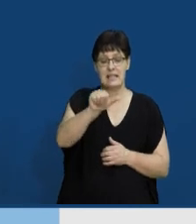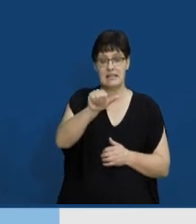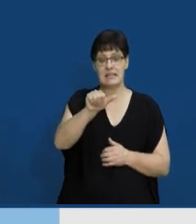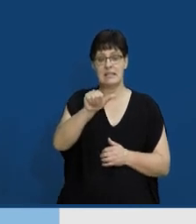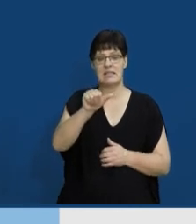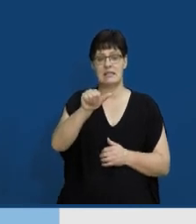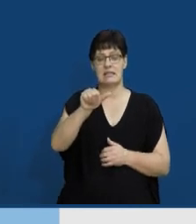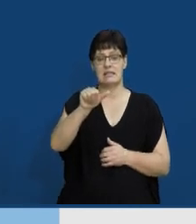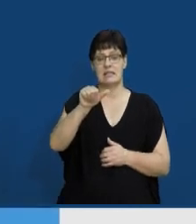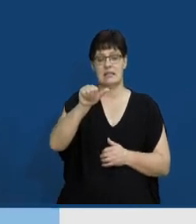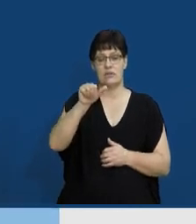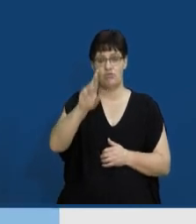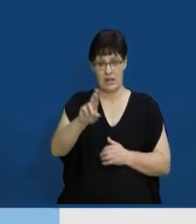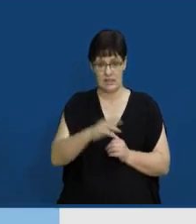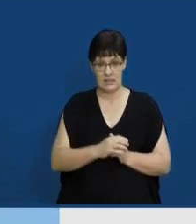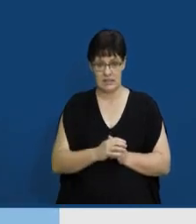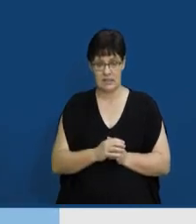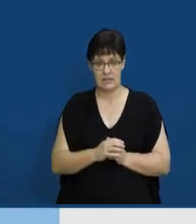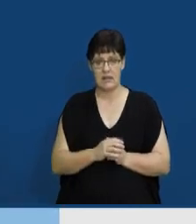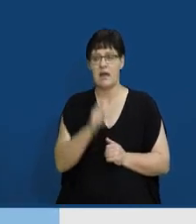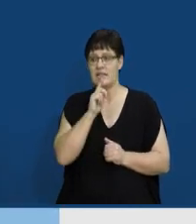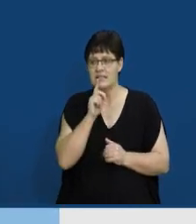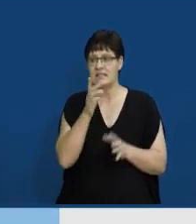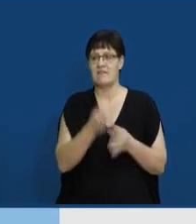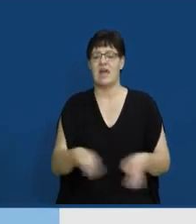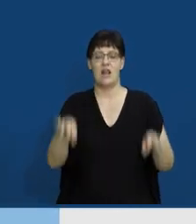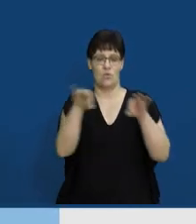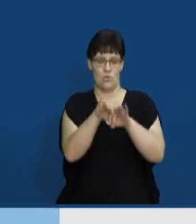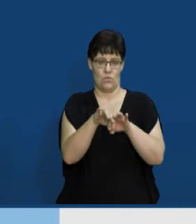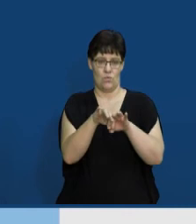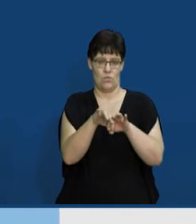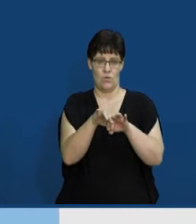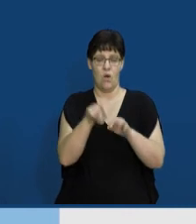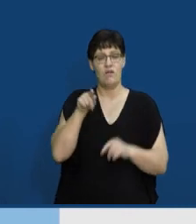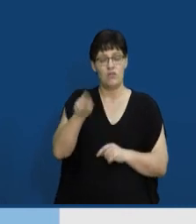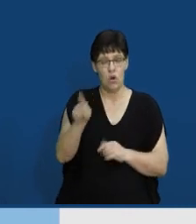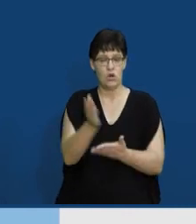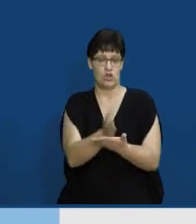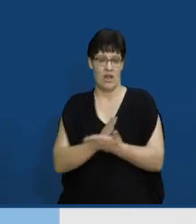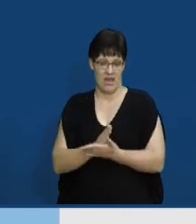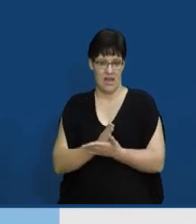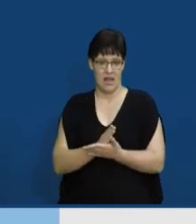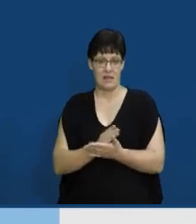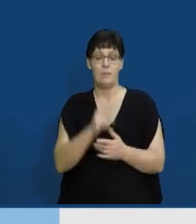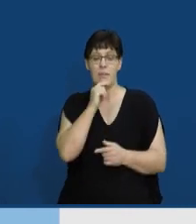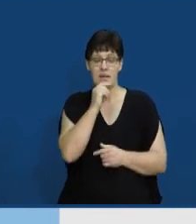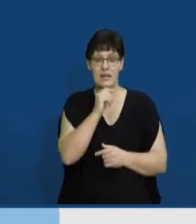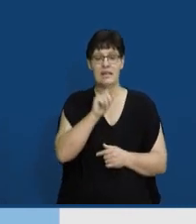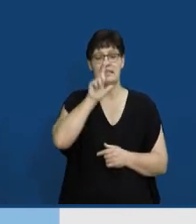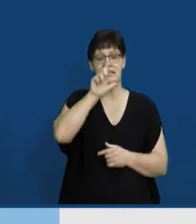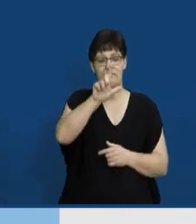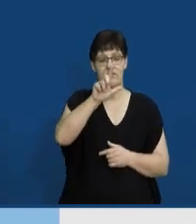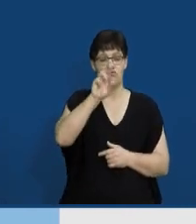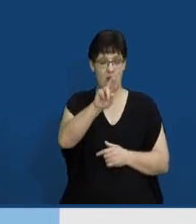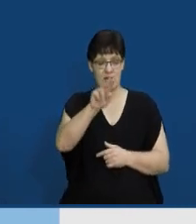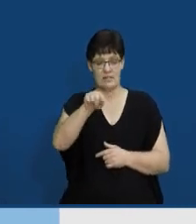Rand, and that will give you the value of your shares, which was 7 Rand 80. Let's